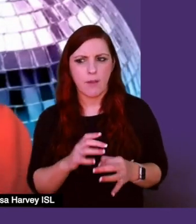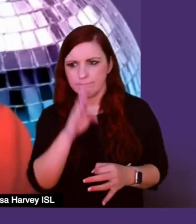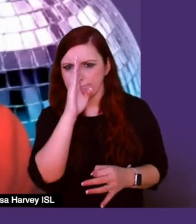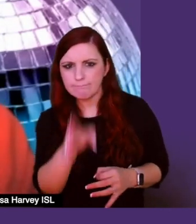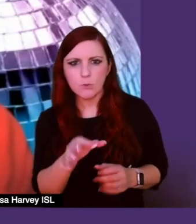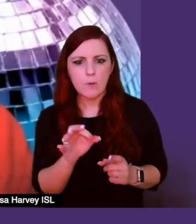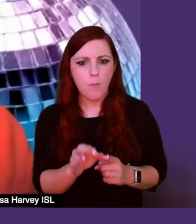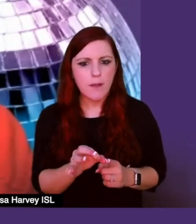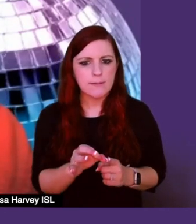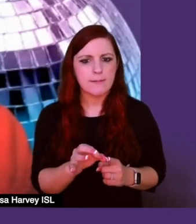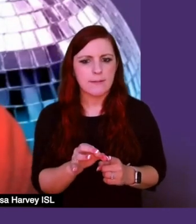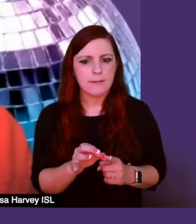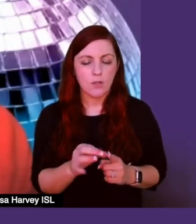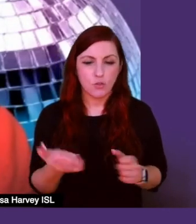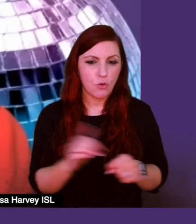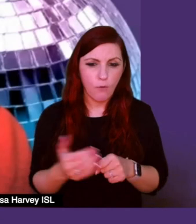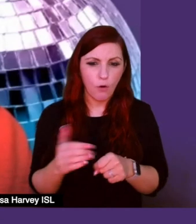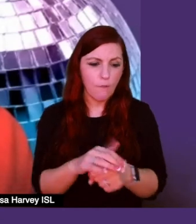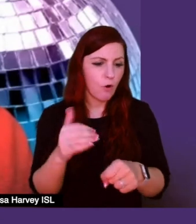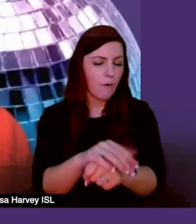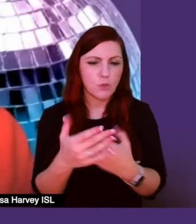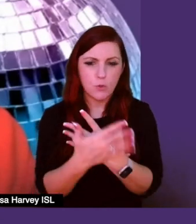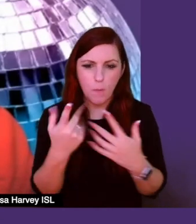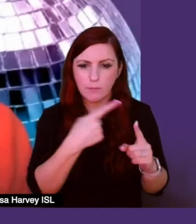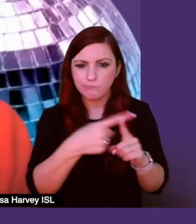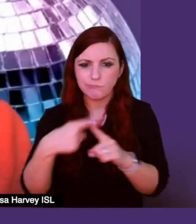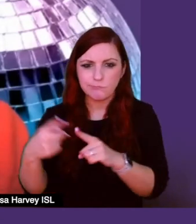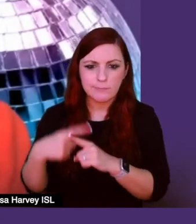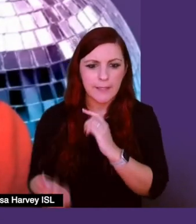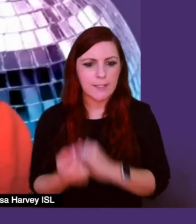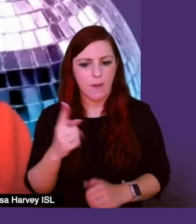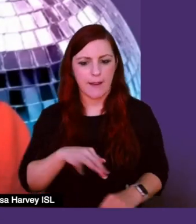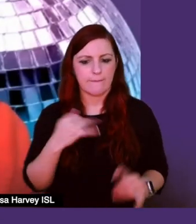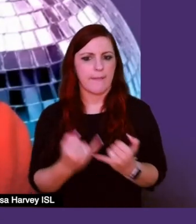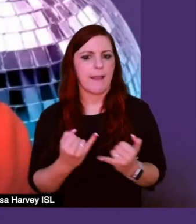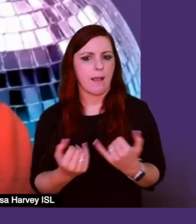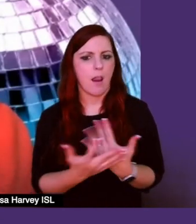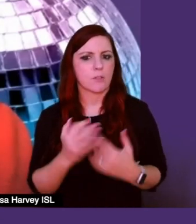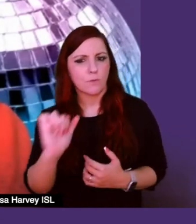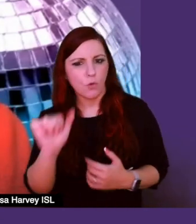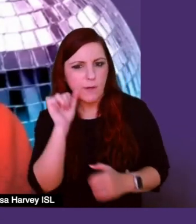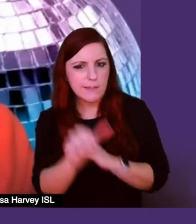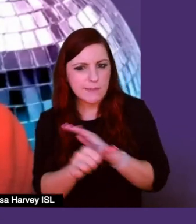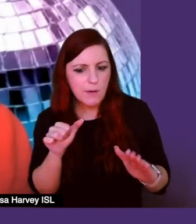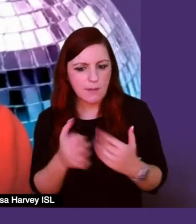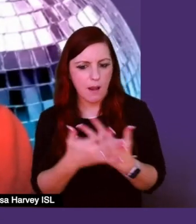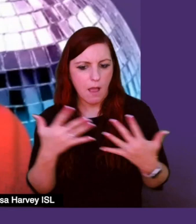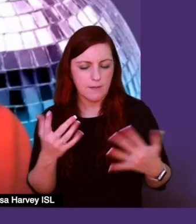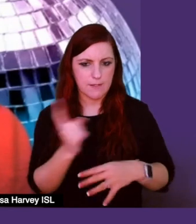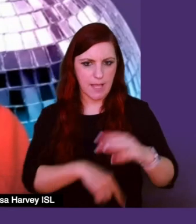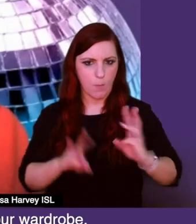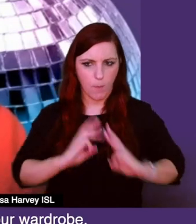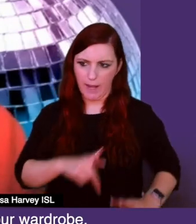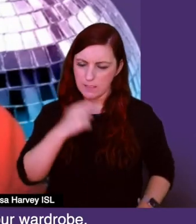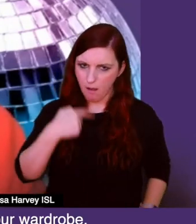the point. You know, you've covered so many issues, and I feel like a lot of your experiences, a lot of disabled